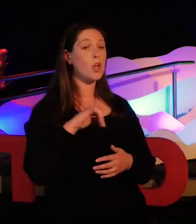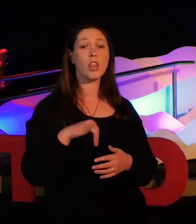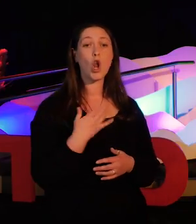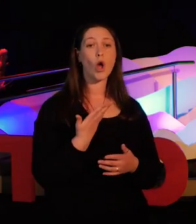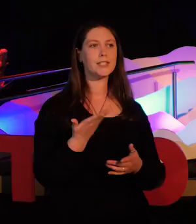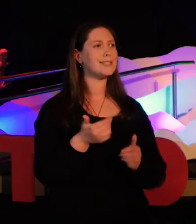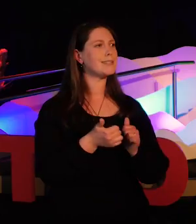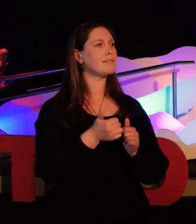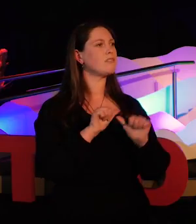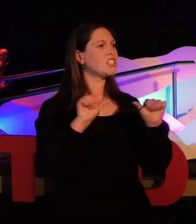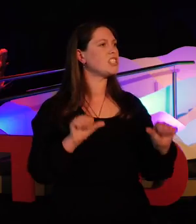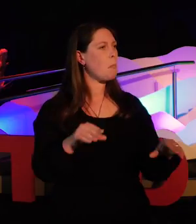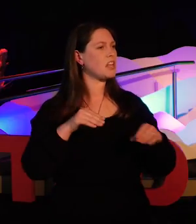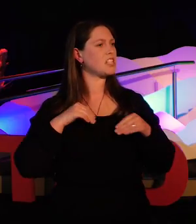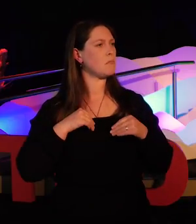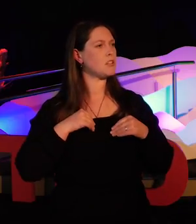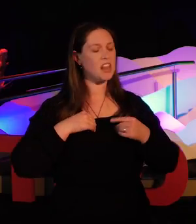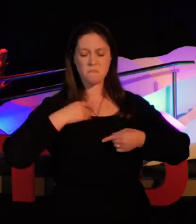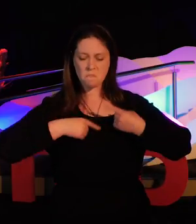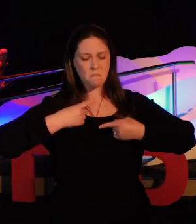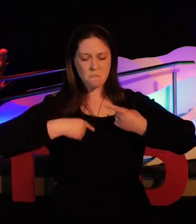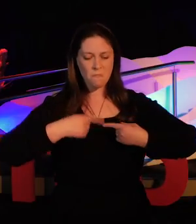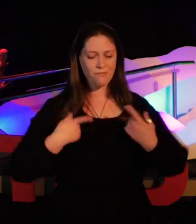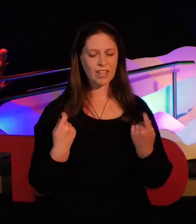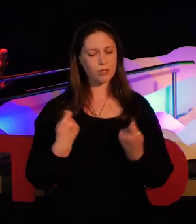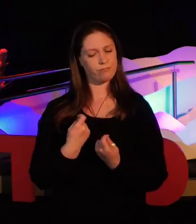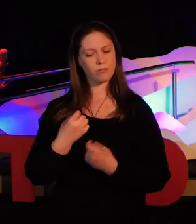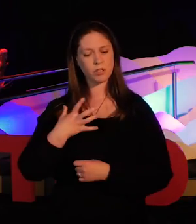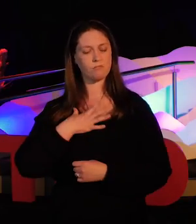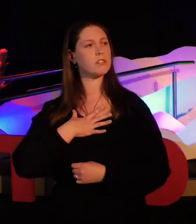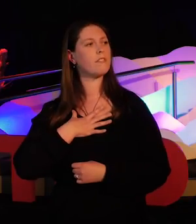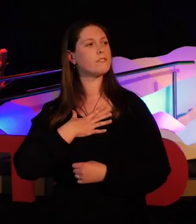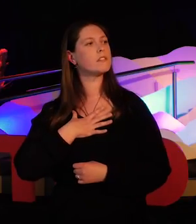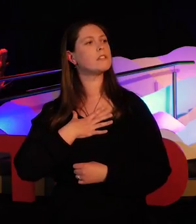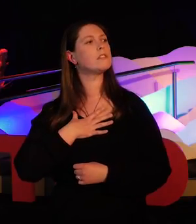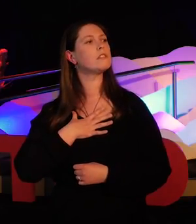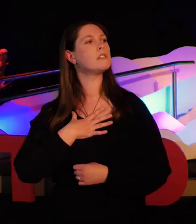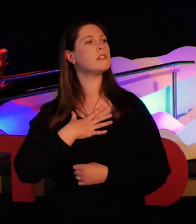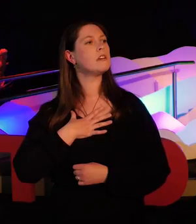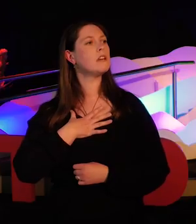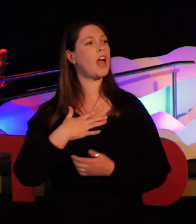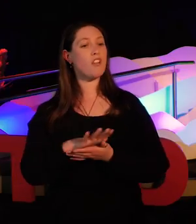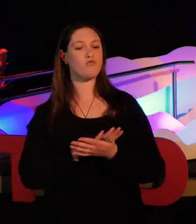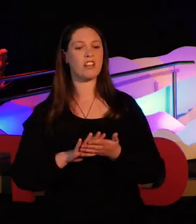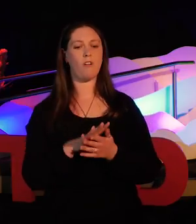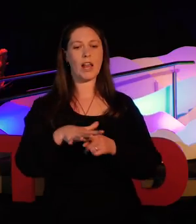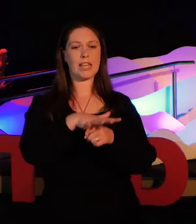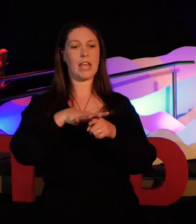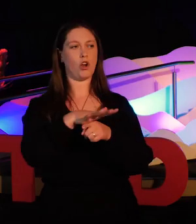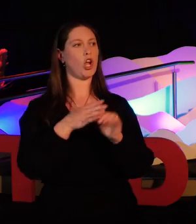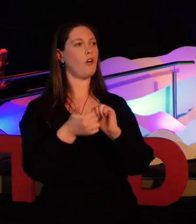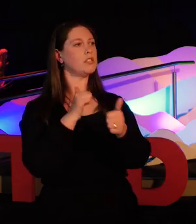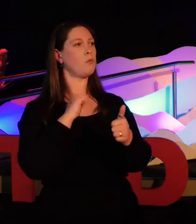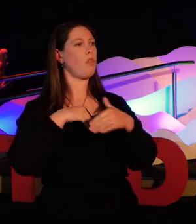just accepting a system and going through the motions. They're tailoring it to themselves, and they are completely redefining the area.